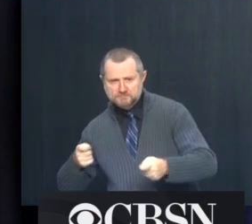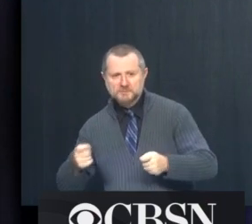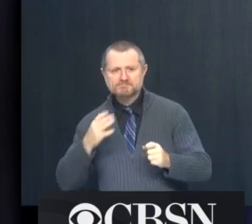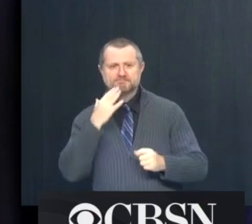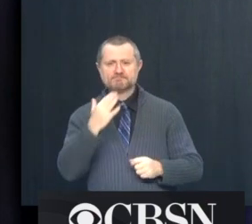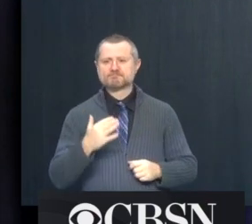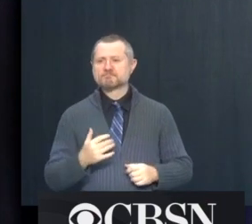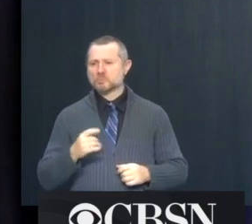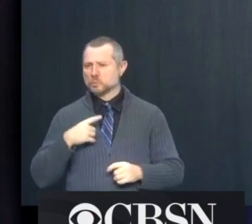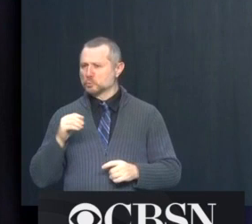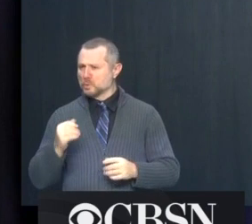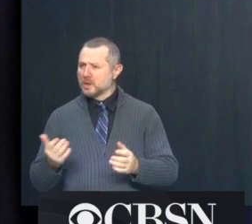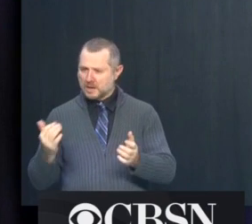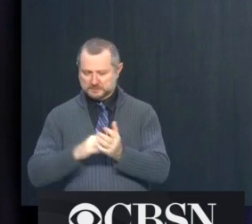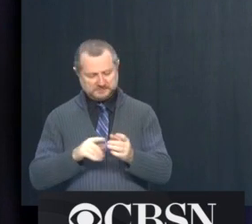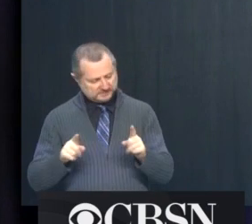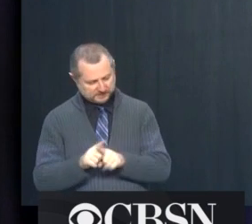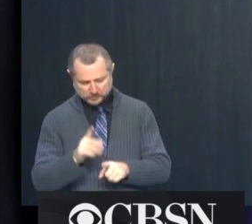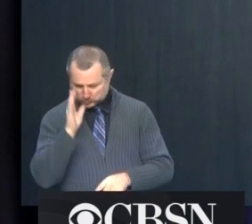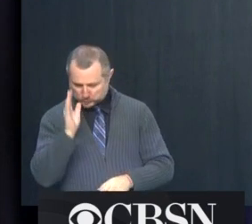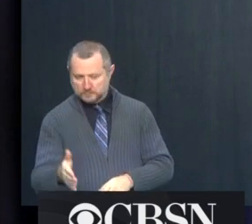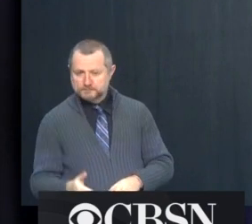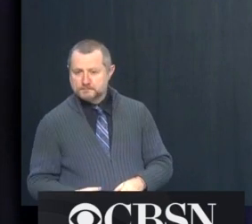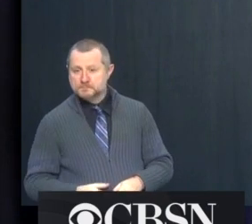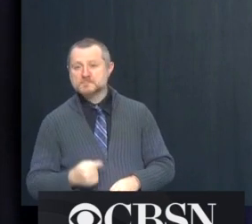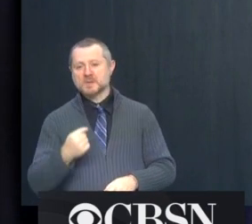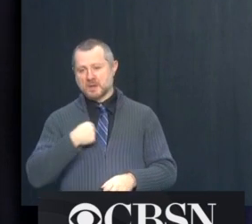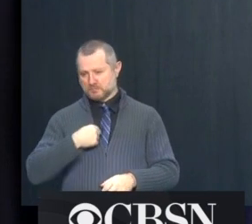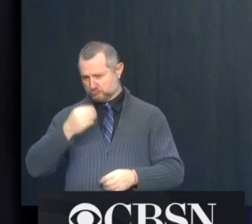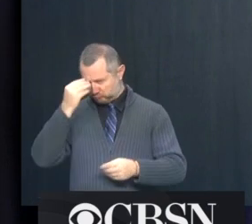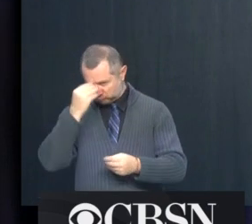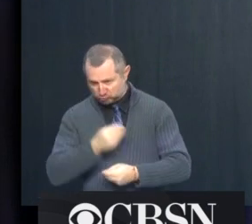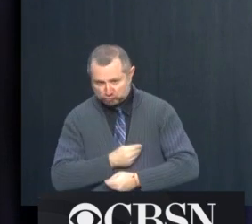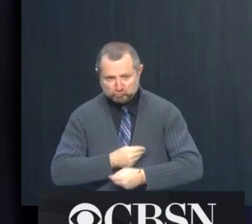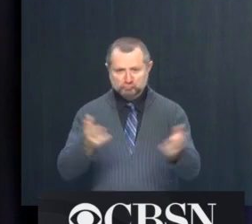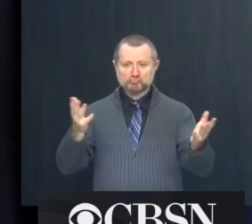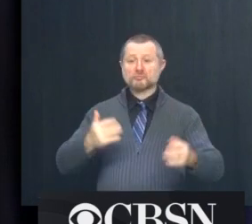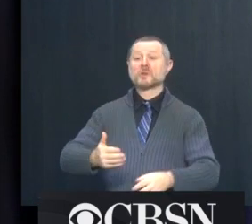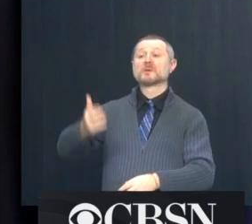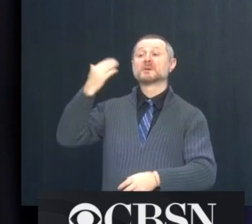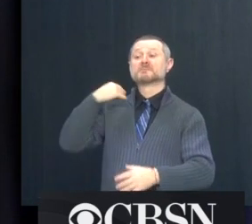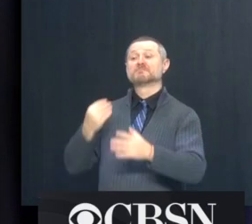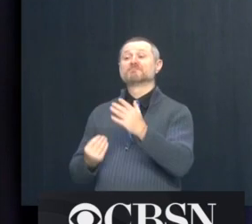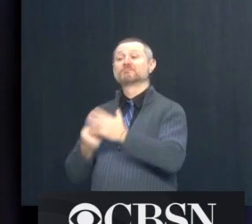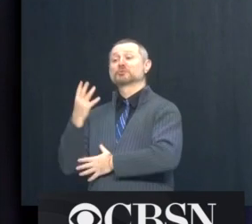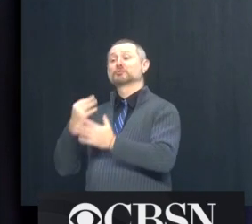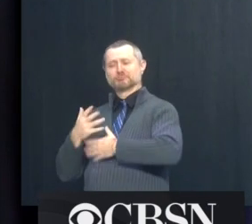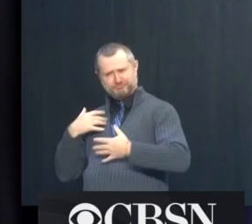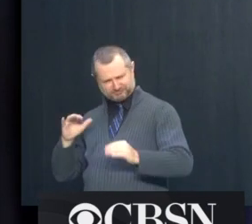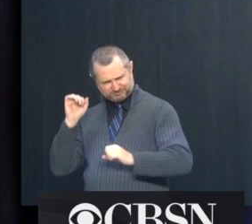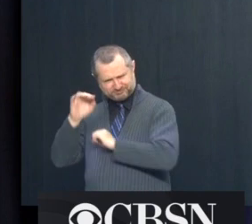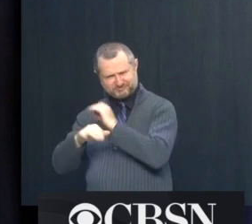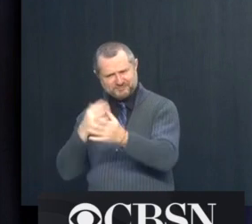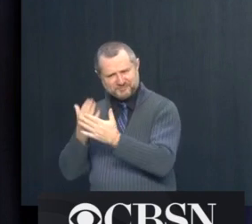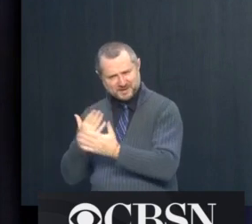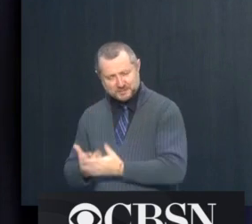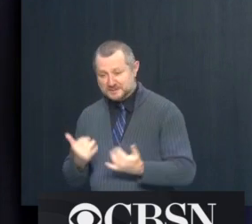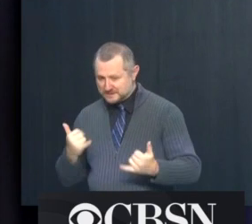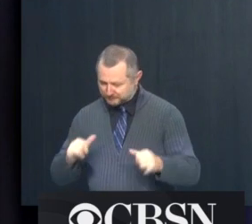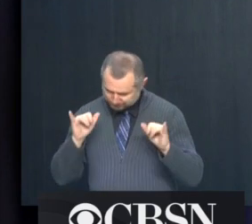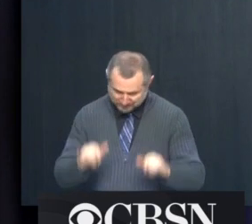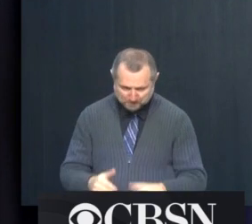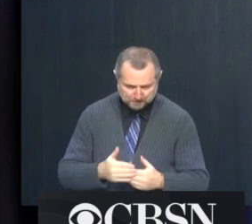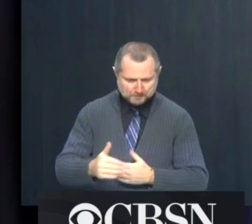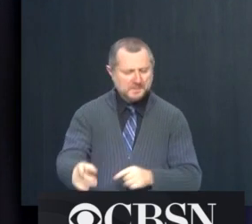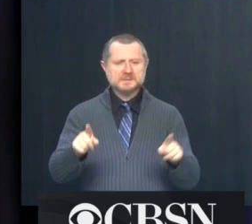we're going to do again. I'm telling people, the way I told them the truth in the spring, I'm telling them the truth now. Those